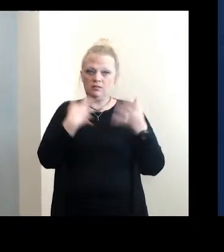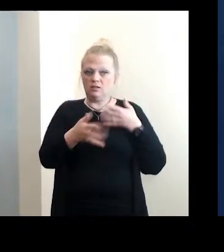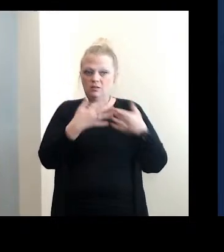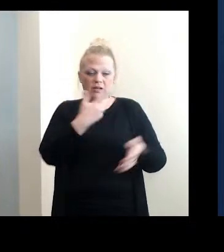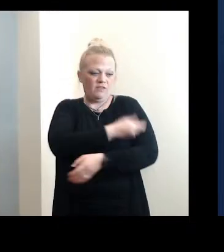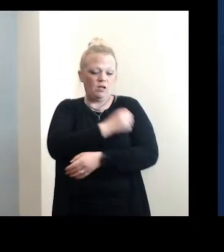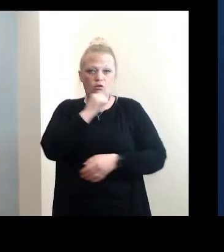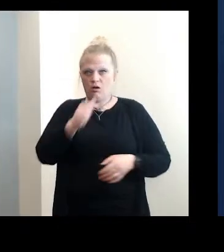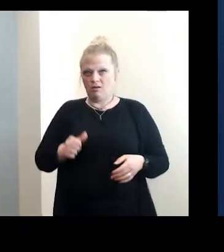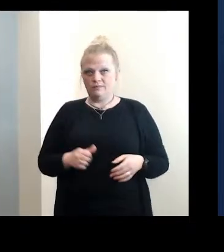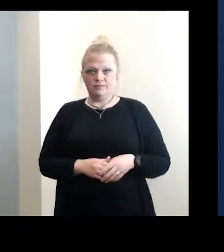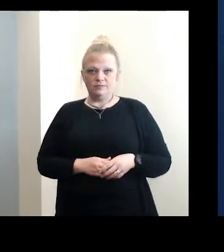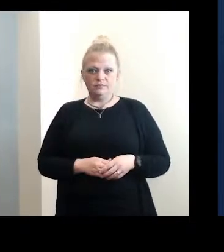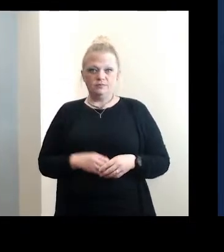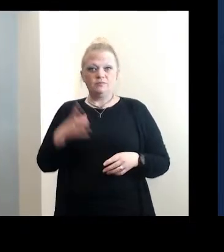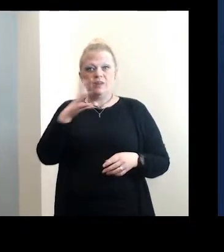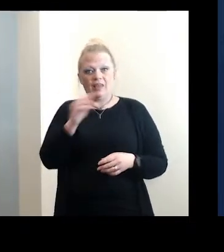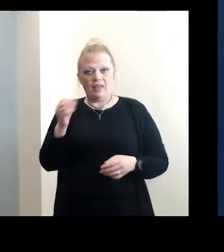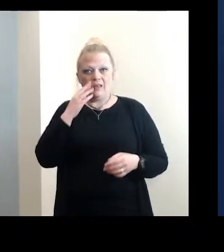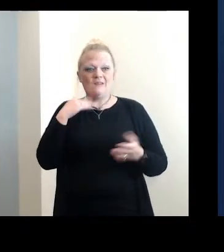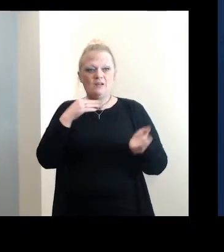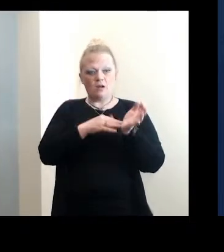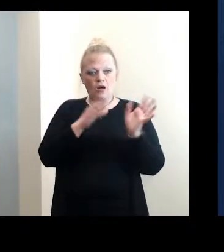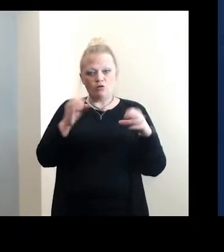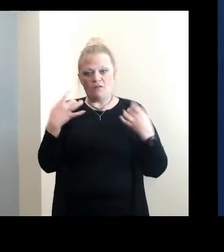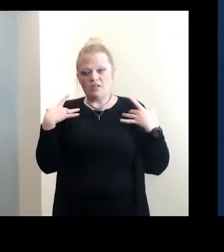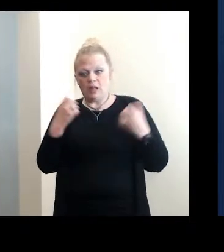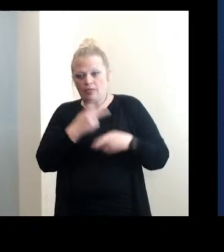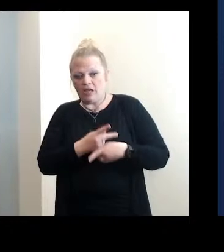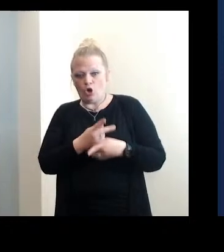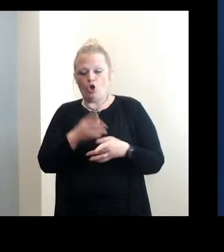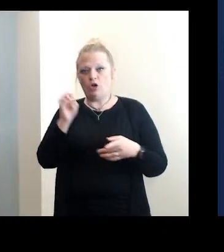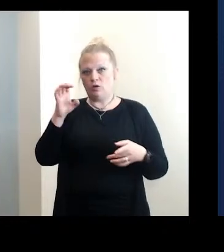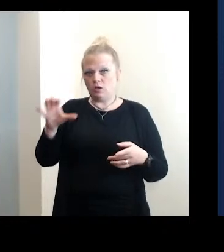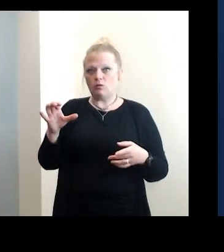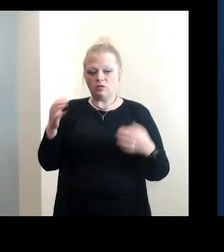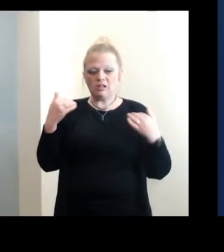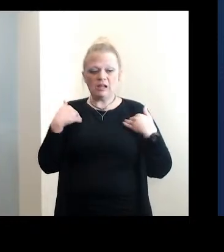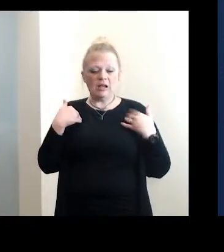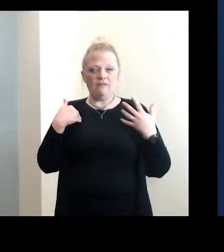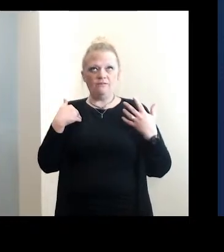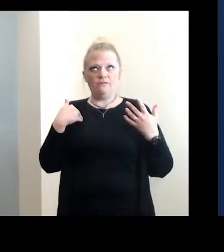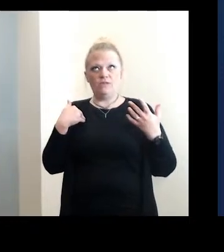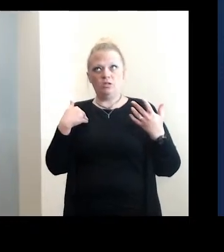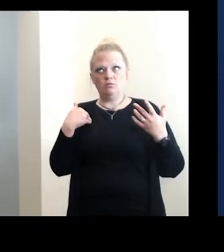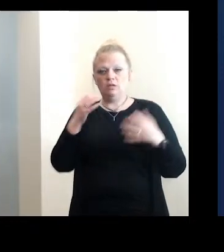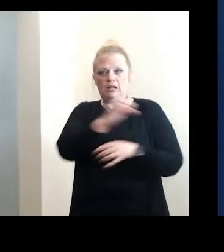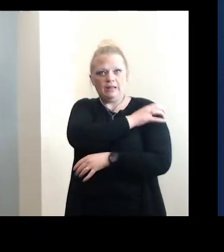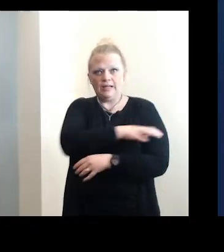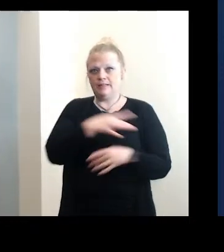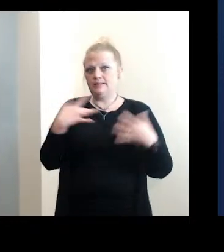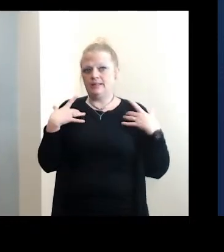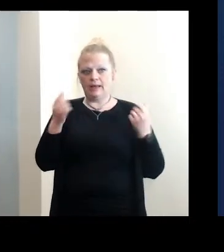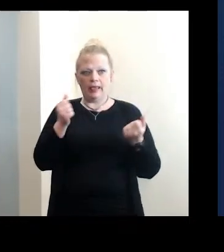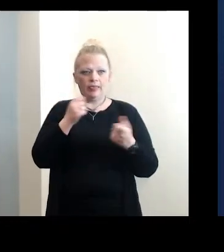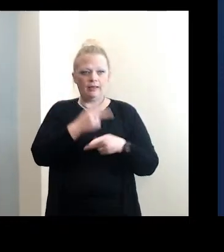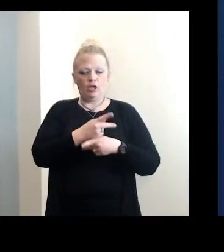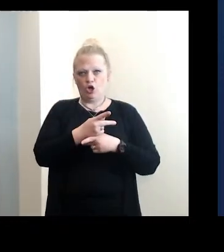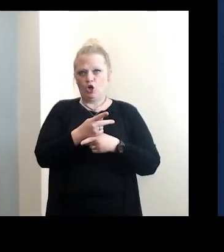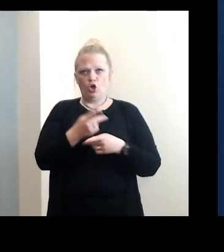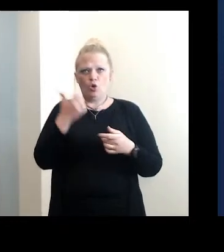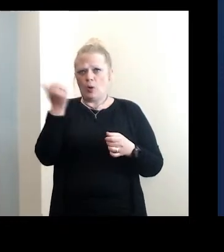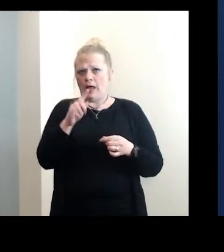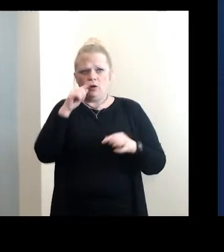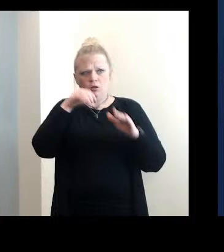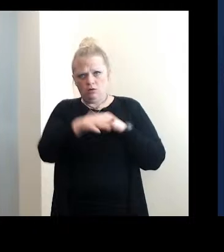whether they're vaccinated. And healthcare facilities and healthcare settings. And Erie County, of course, has clinics and healthcare settings, so anybody coming